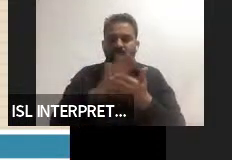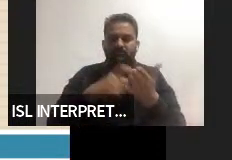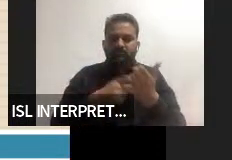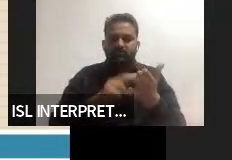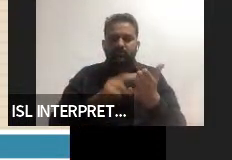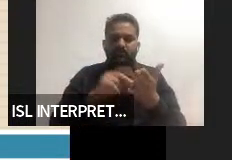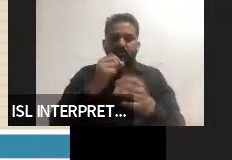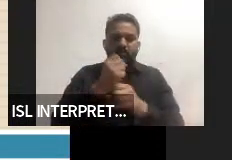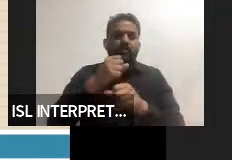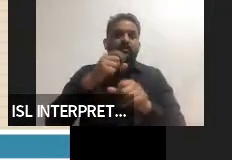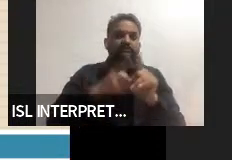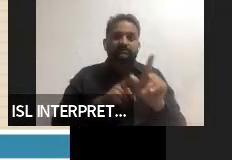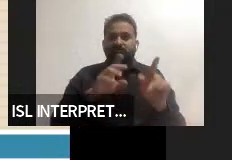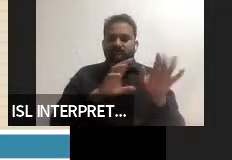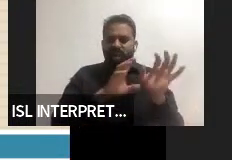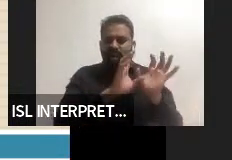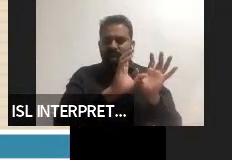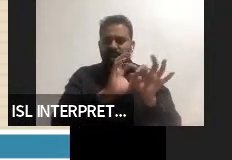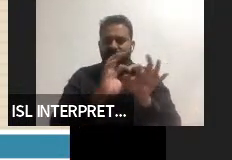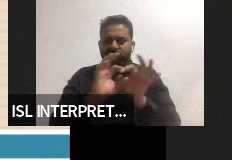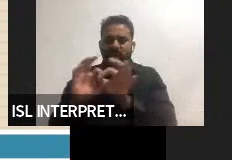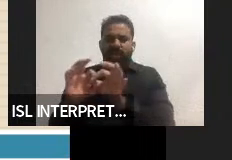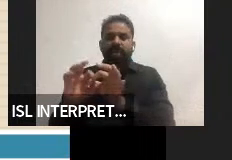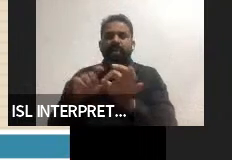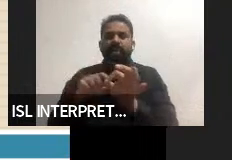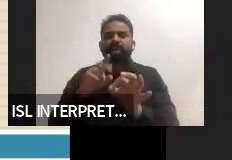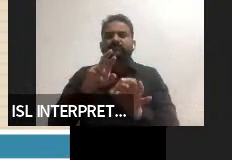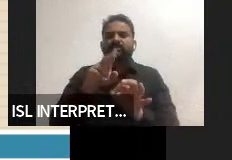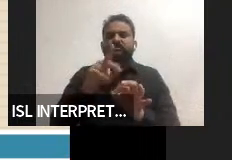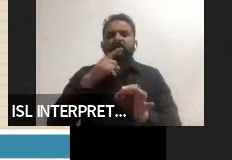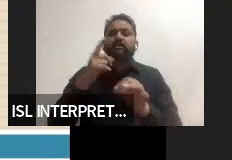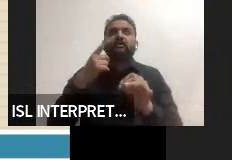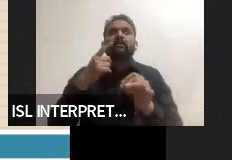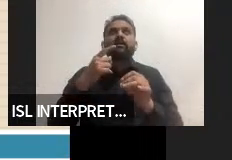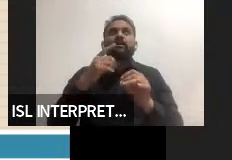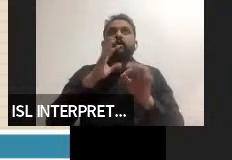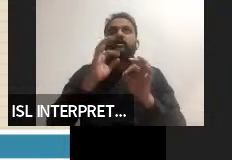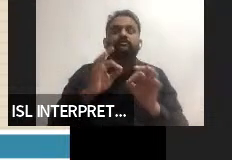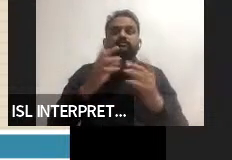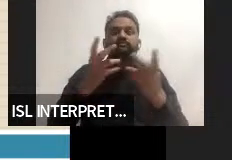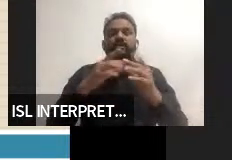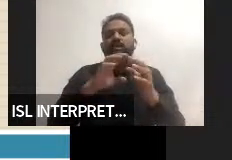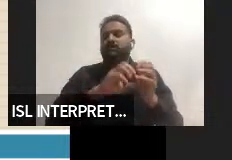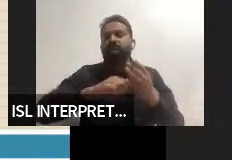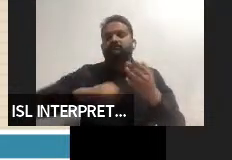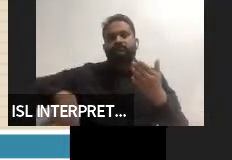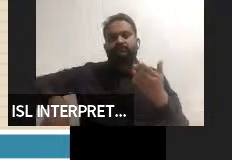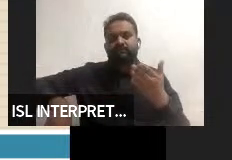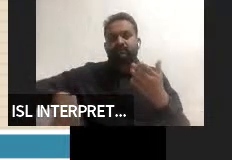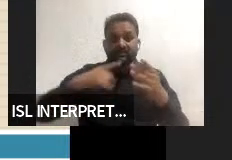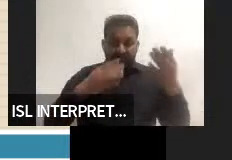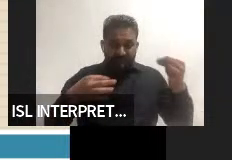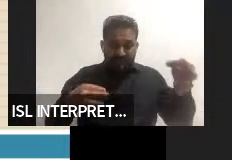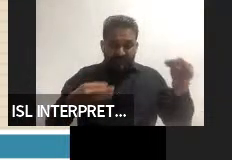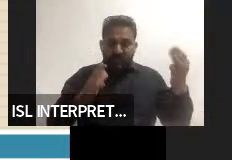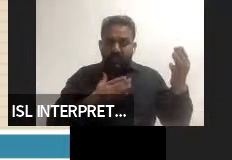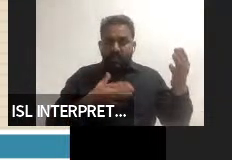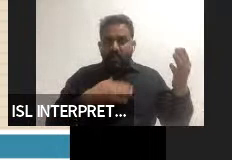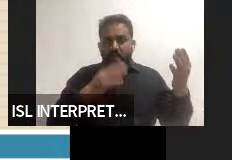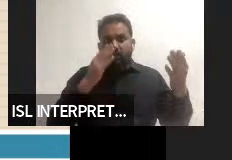using chronology, then you may avoid summary of facts because your page will be limited. It will eat up your page